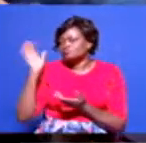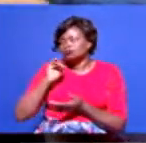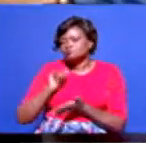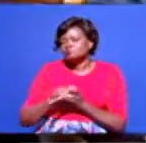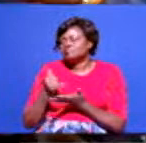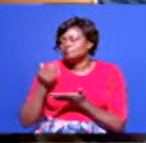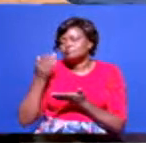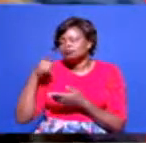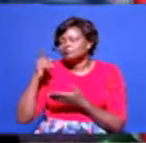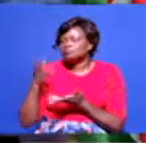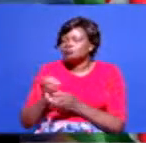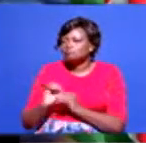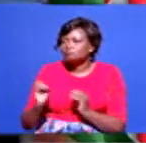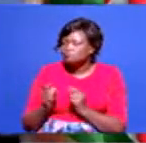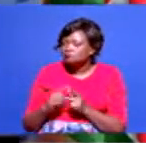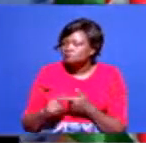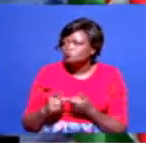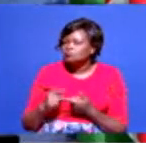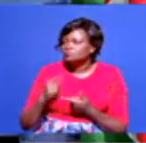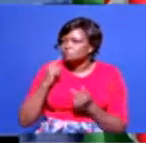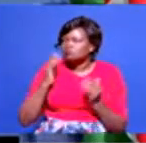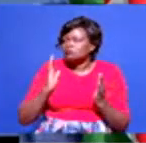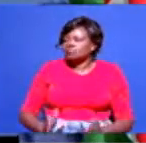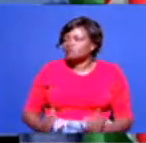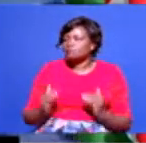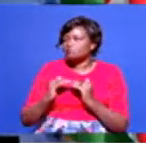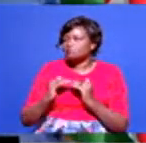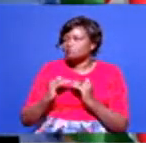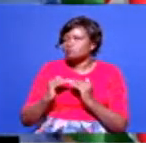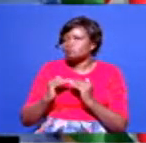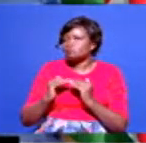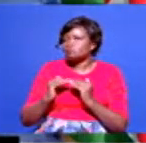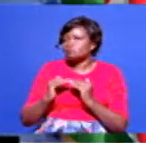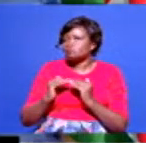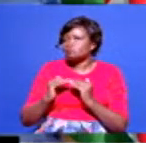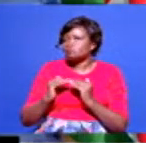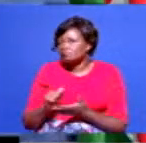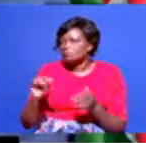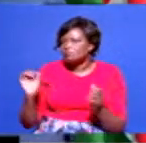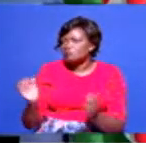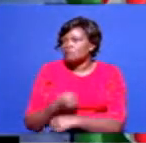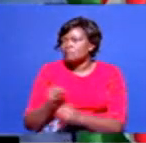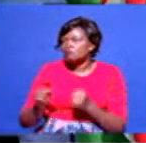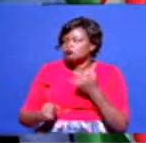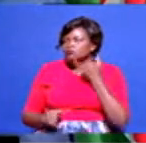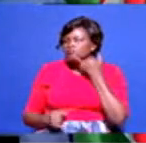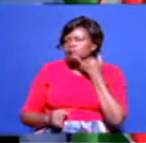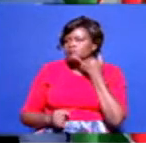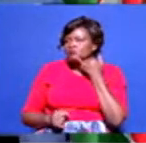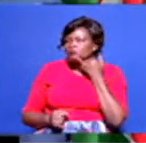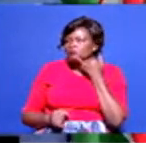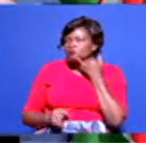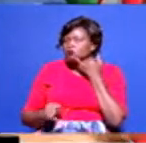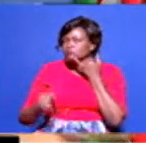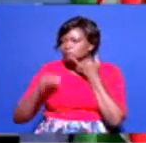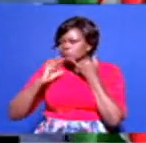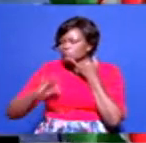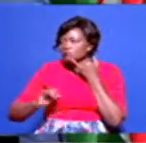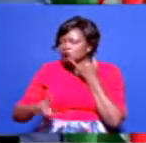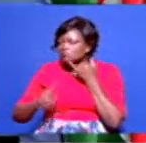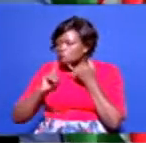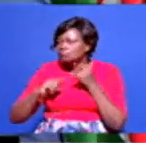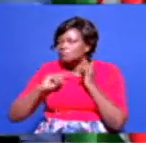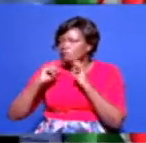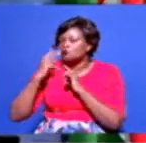you can say, you know, at a personal level, for example, I can go to Judy and say, hey, we want to go and see